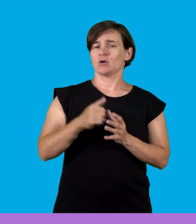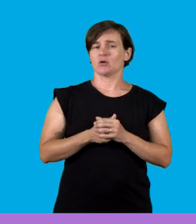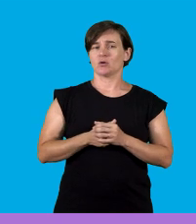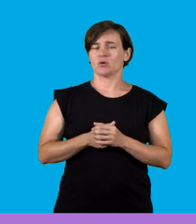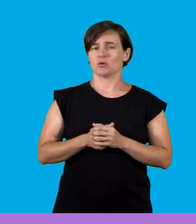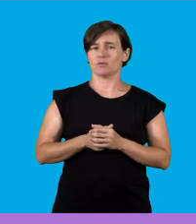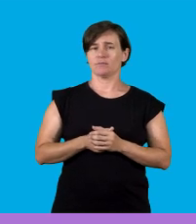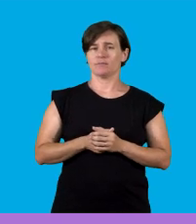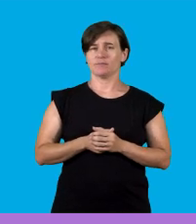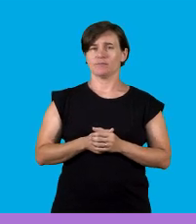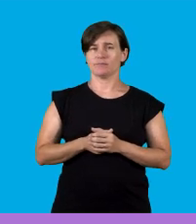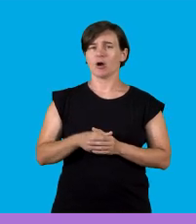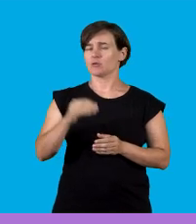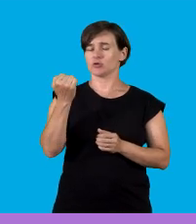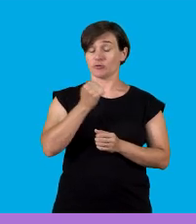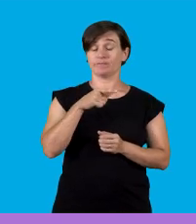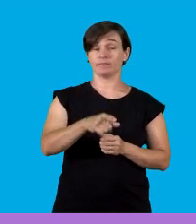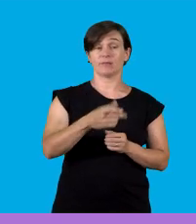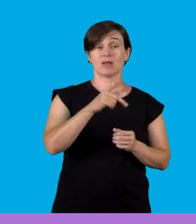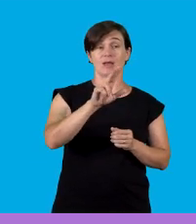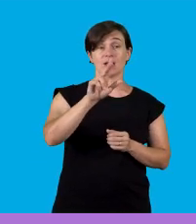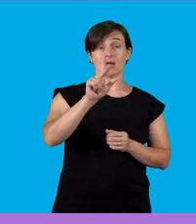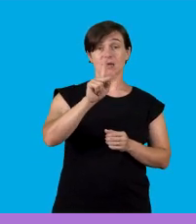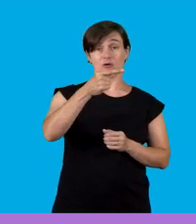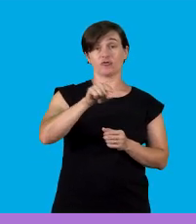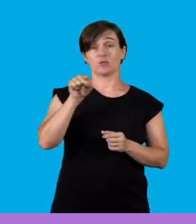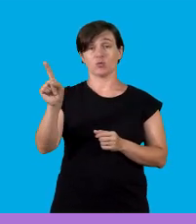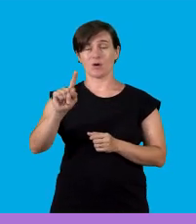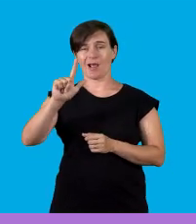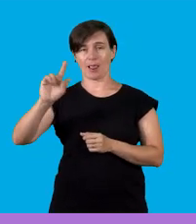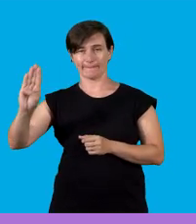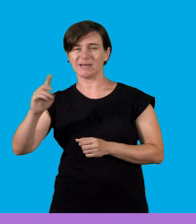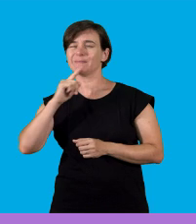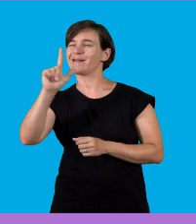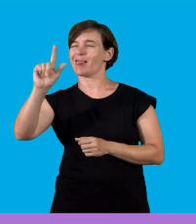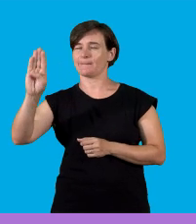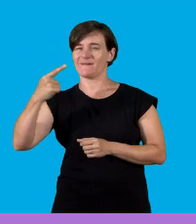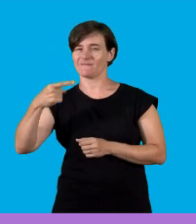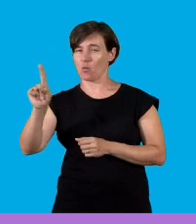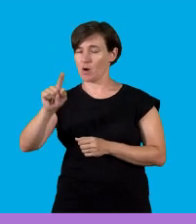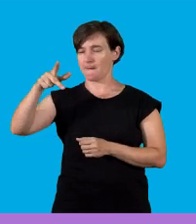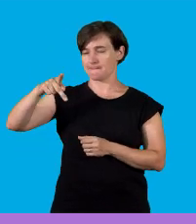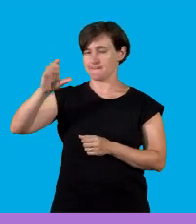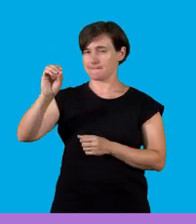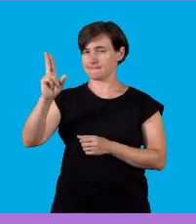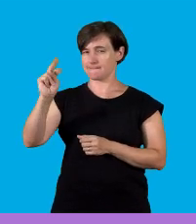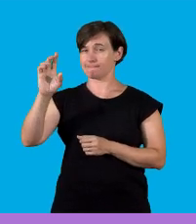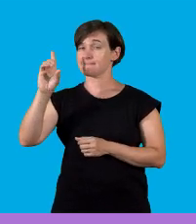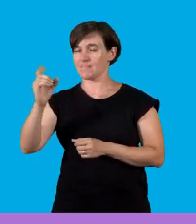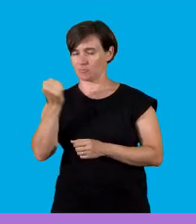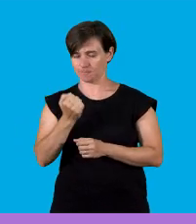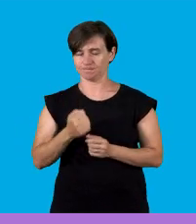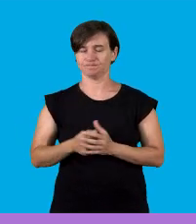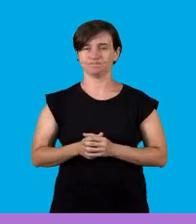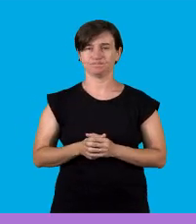Remember, this is the abbreviation of what we use for pounds. Are we clear on that? Okay, so